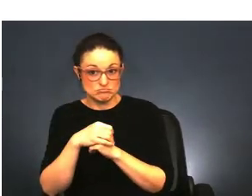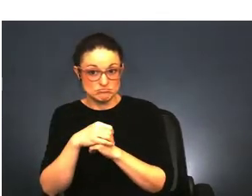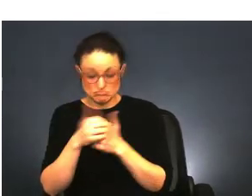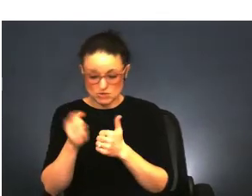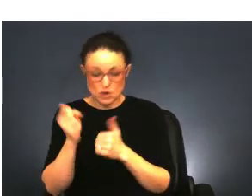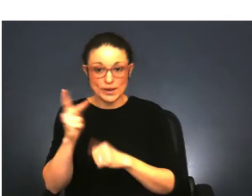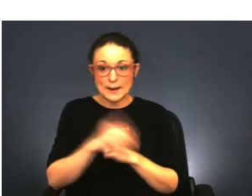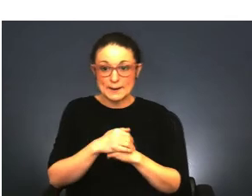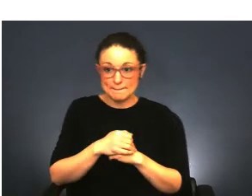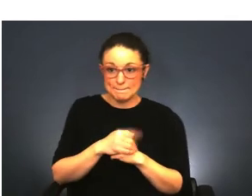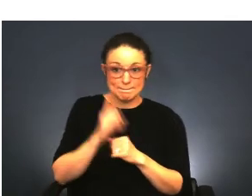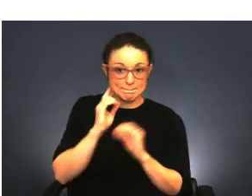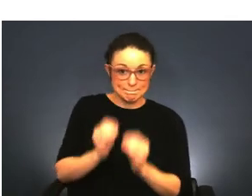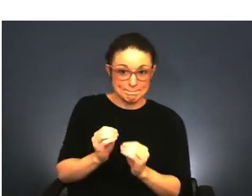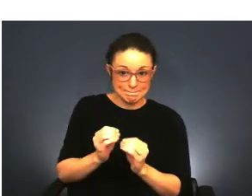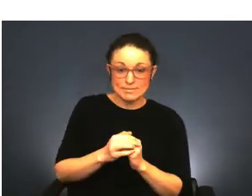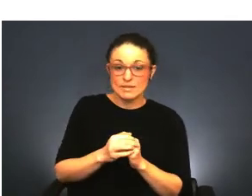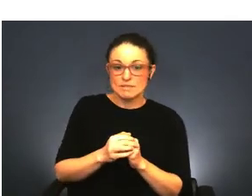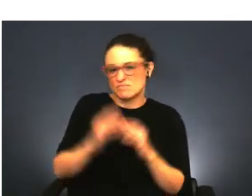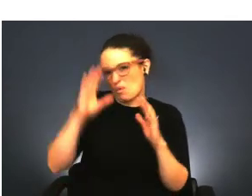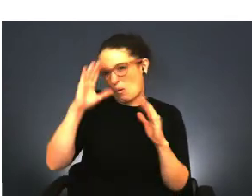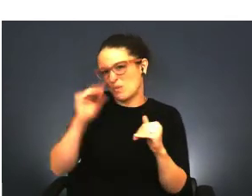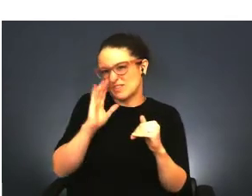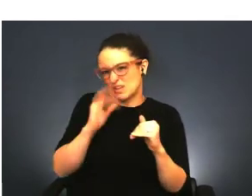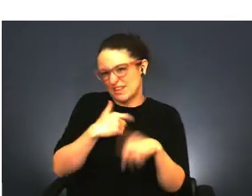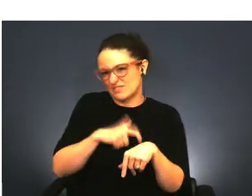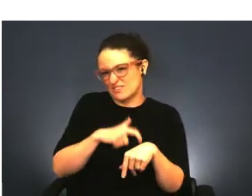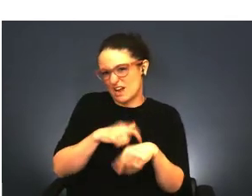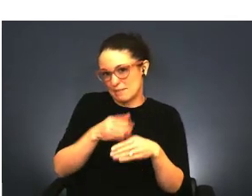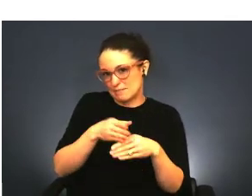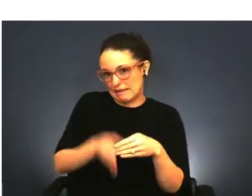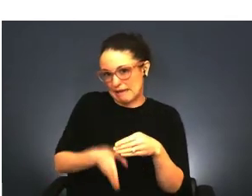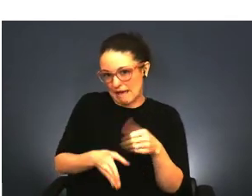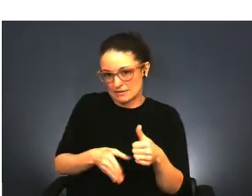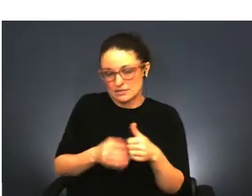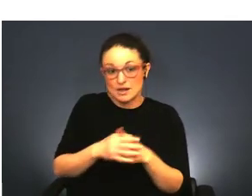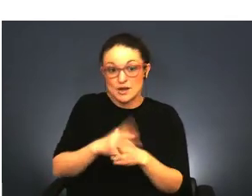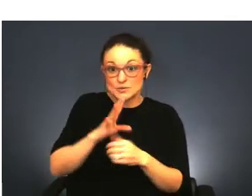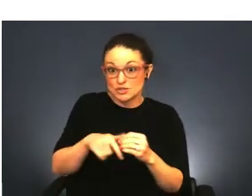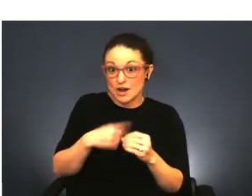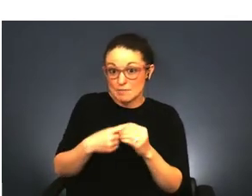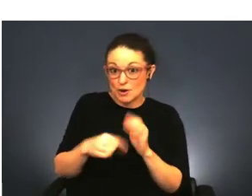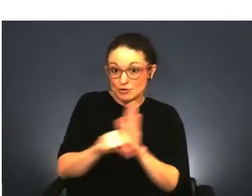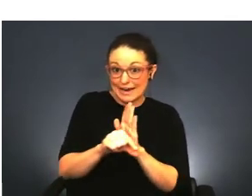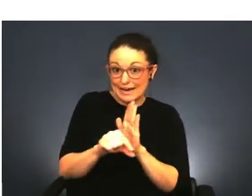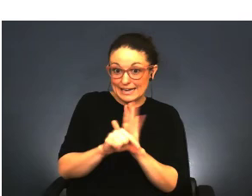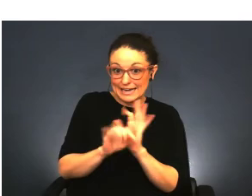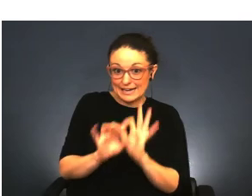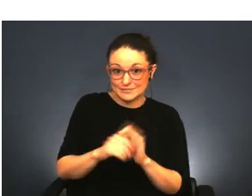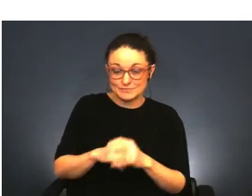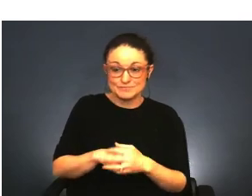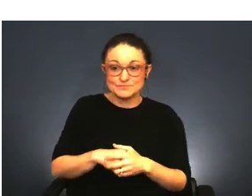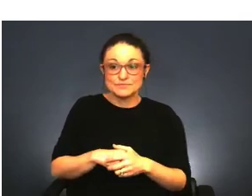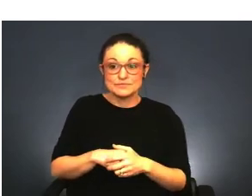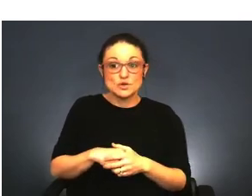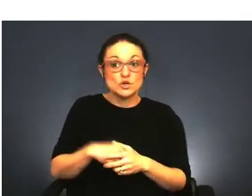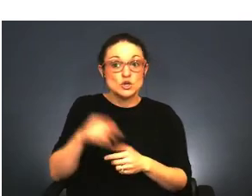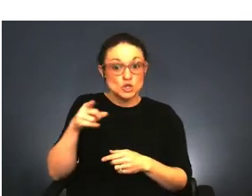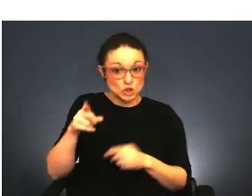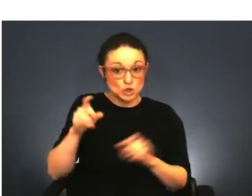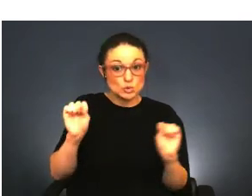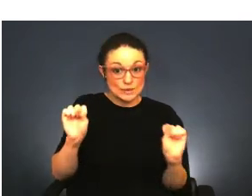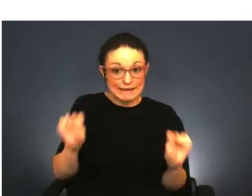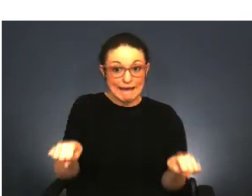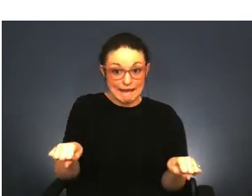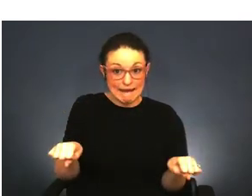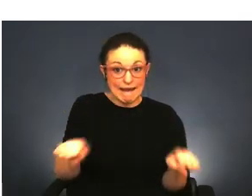Okay, hearing none, and hopefully we'll have a little bit of time at the end. Hearing none, let's talk about grading, because you can come in here and